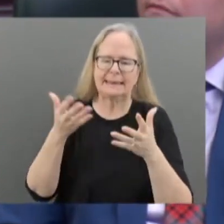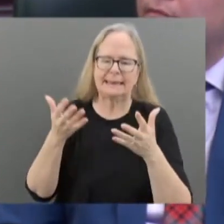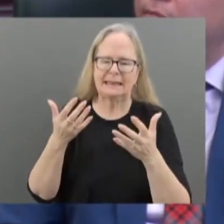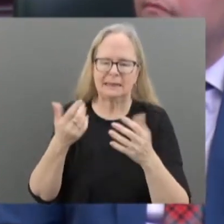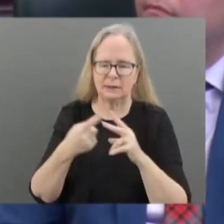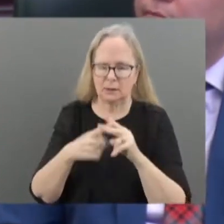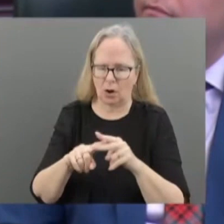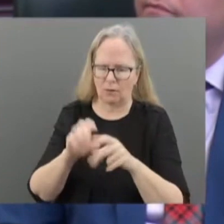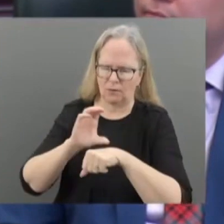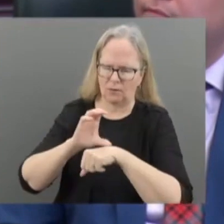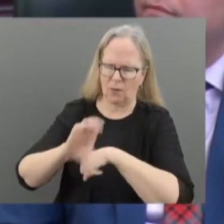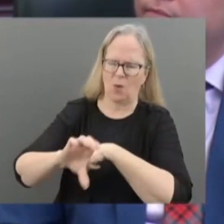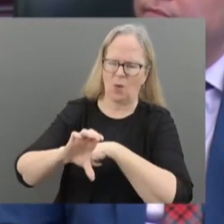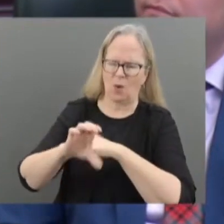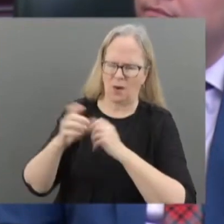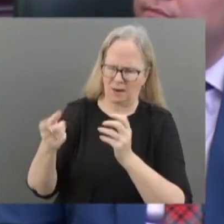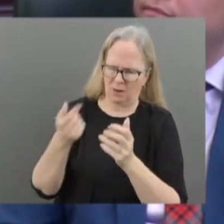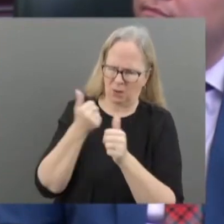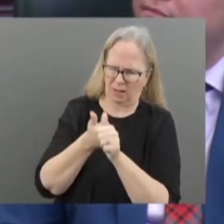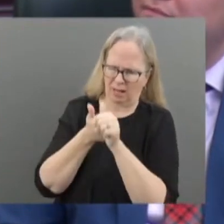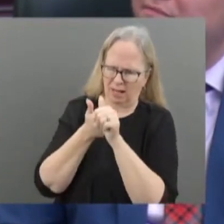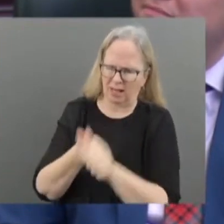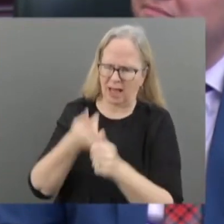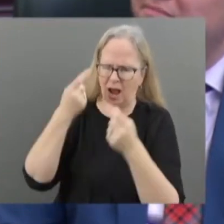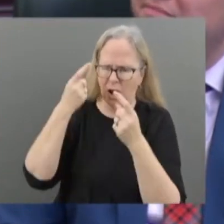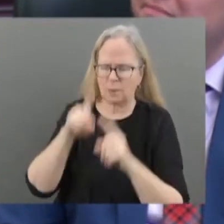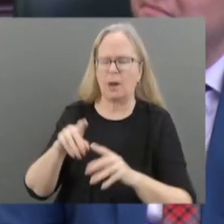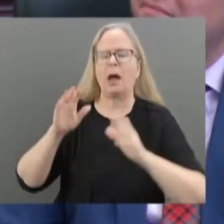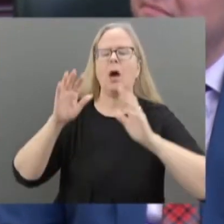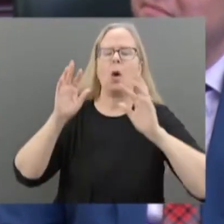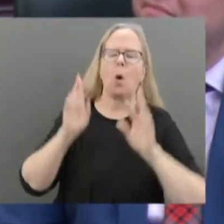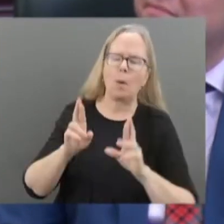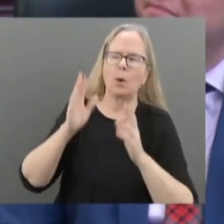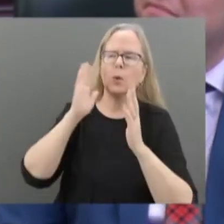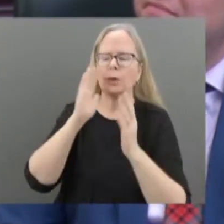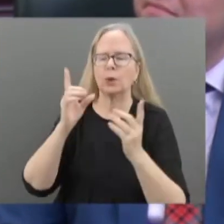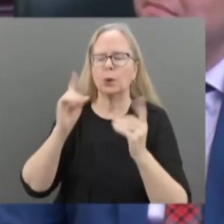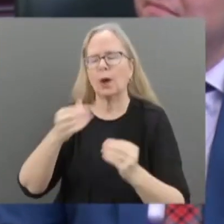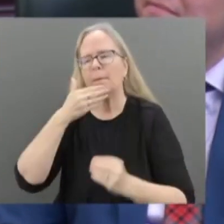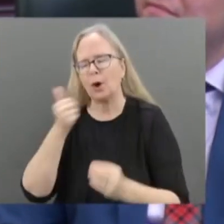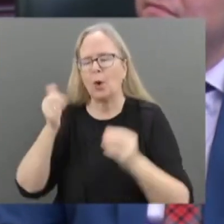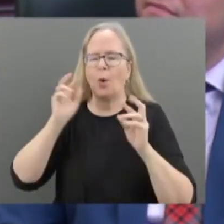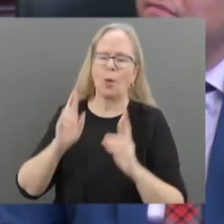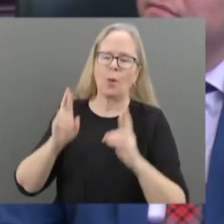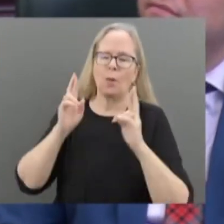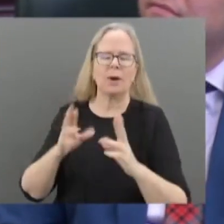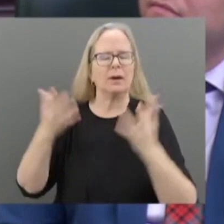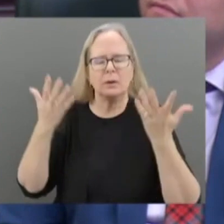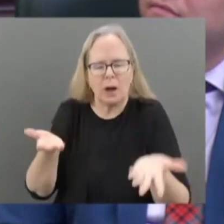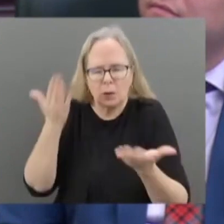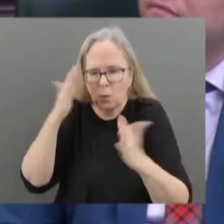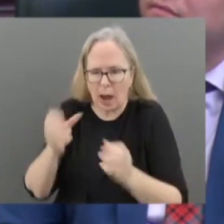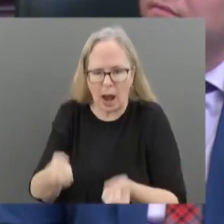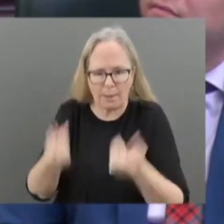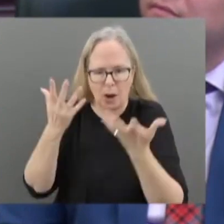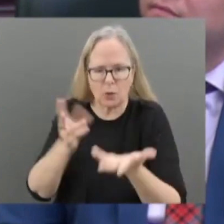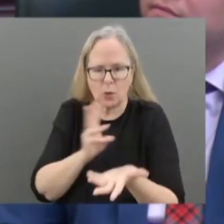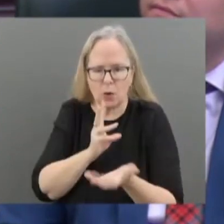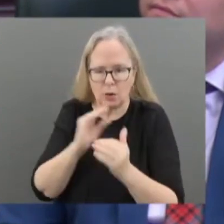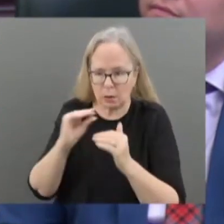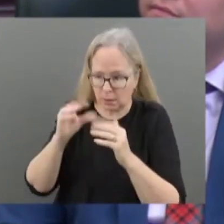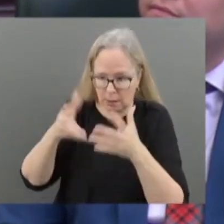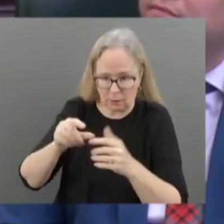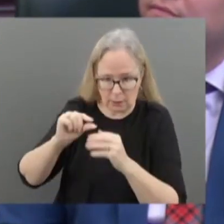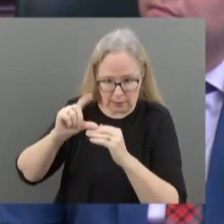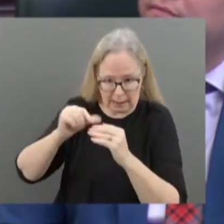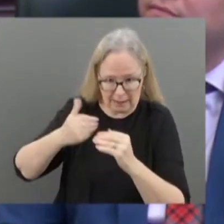hope everyone will do their best. And given that we don't know how much water small and medium license holders withdraw because we don't have that data,